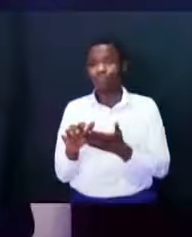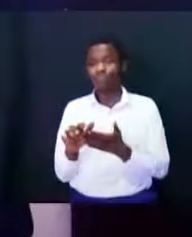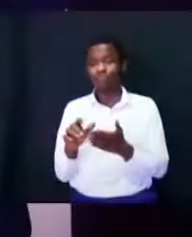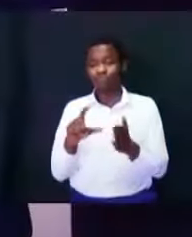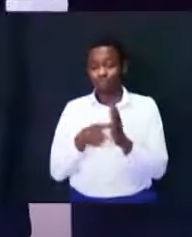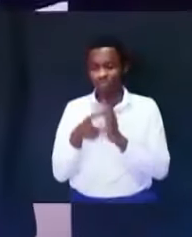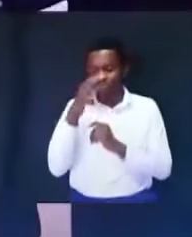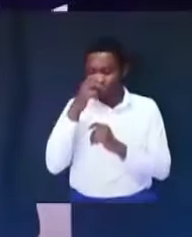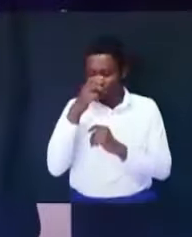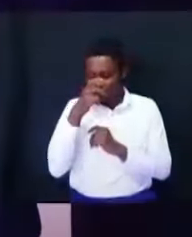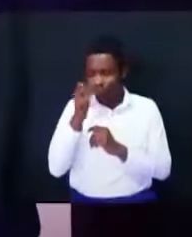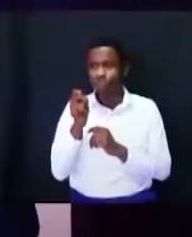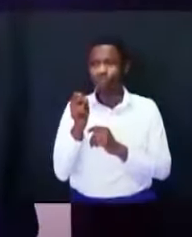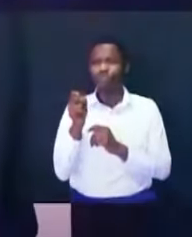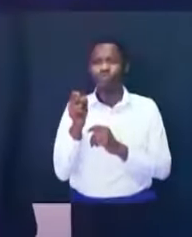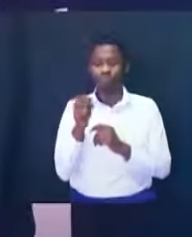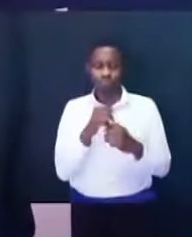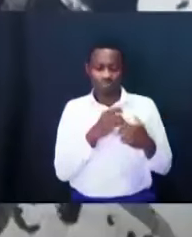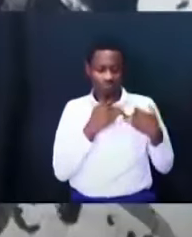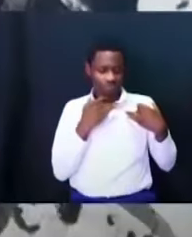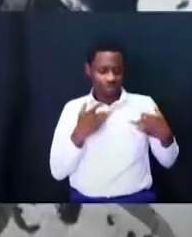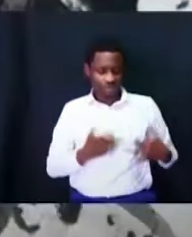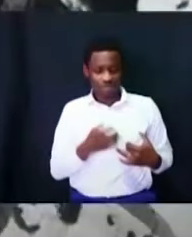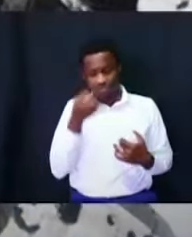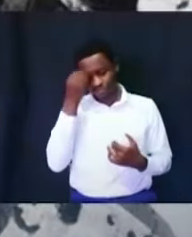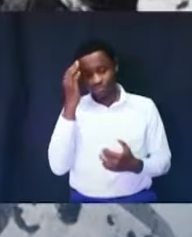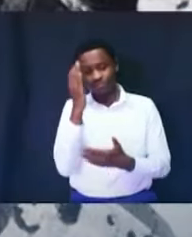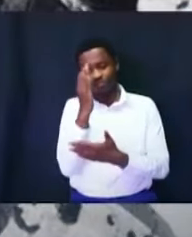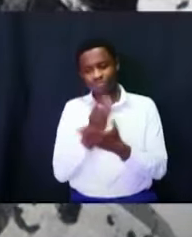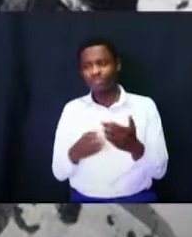and corrupts the heart of some